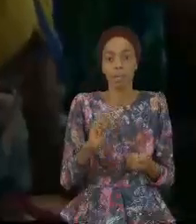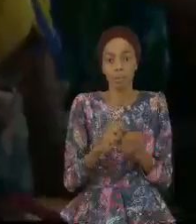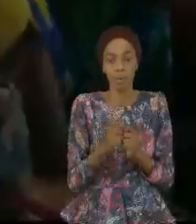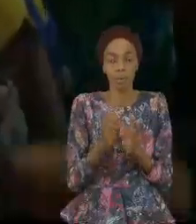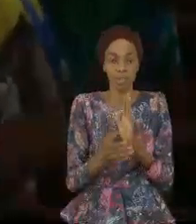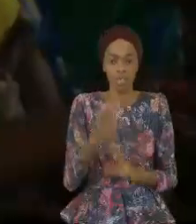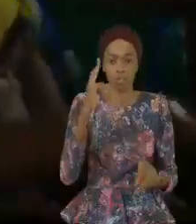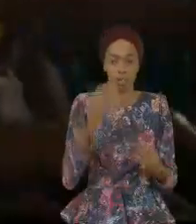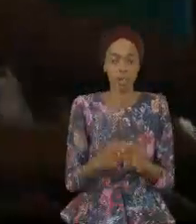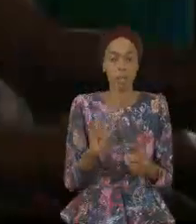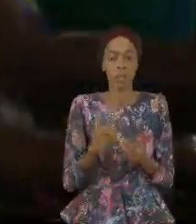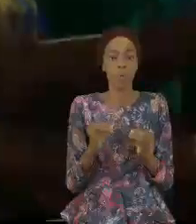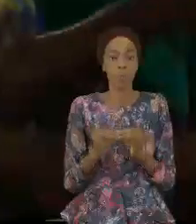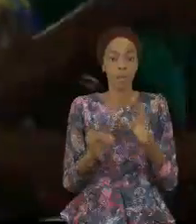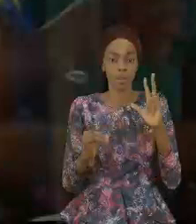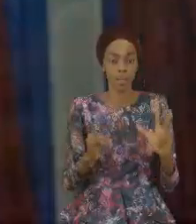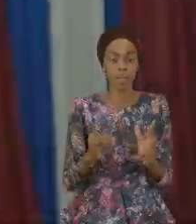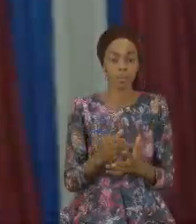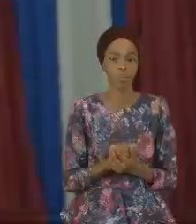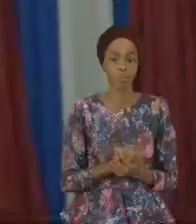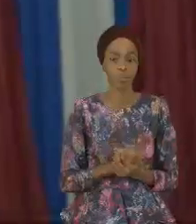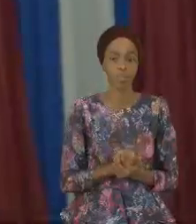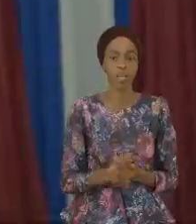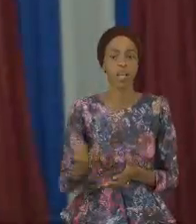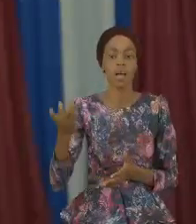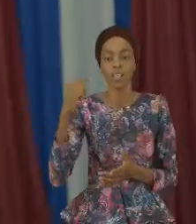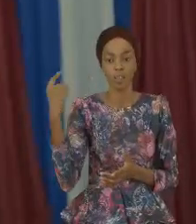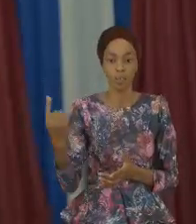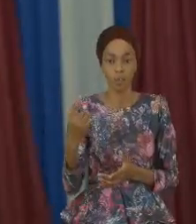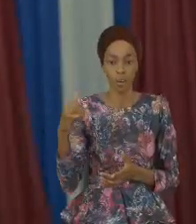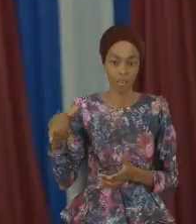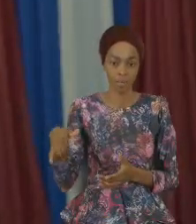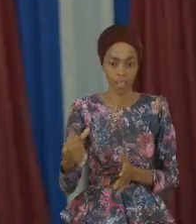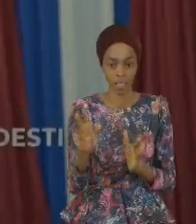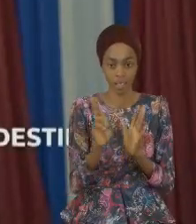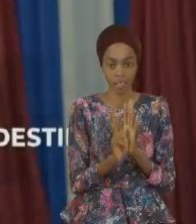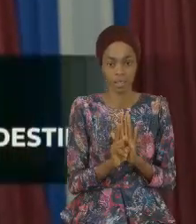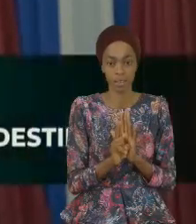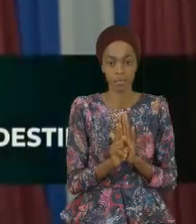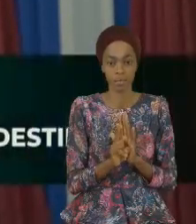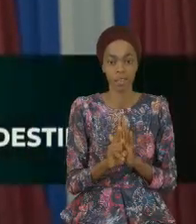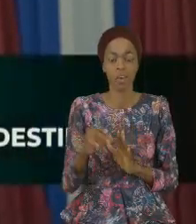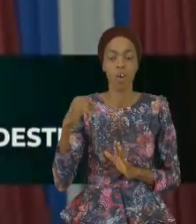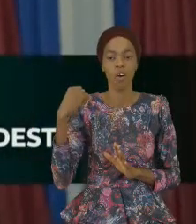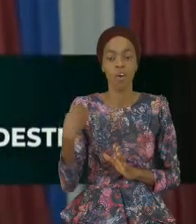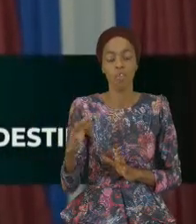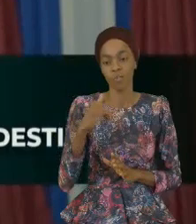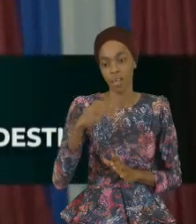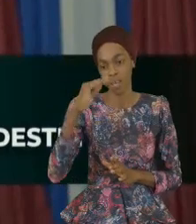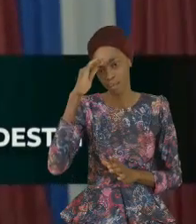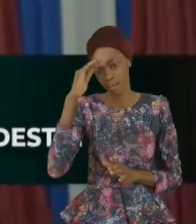three here. Number three, we're looking at the foreverness of a man